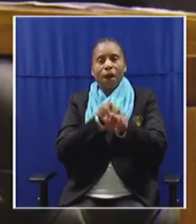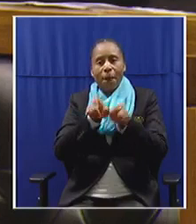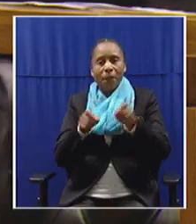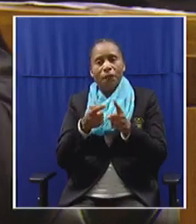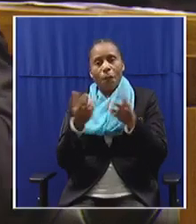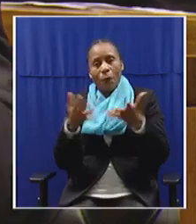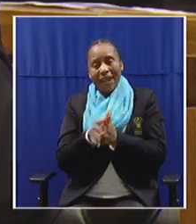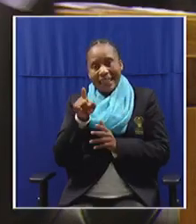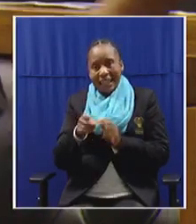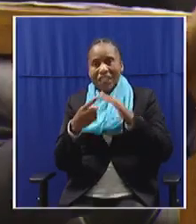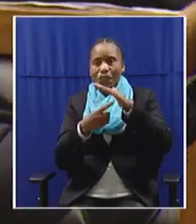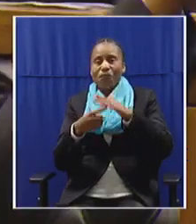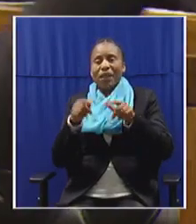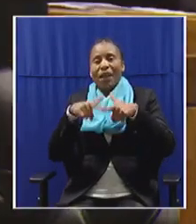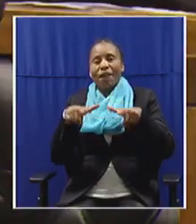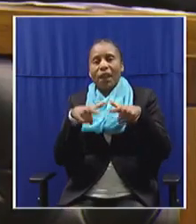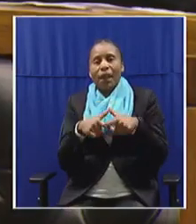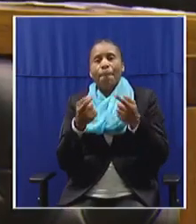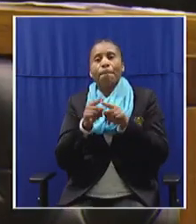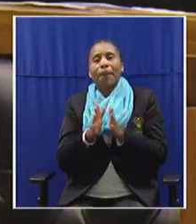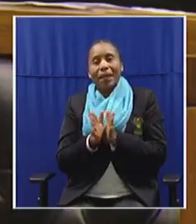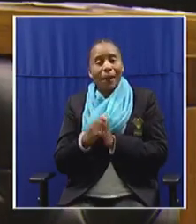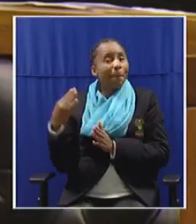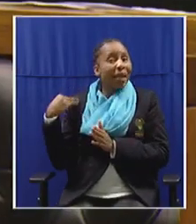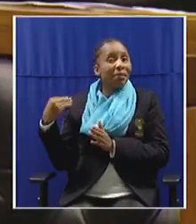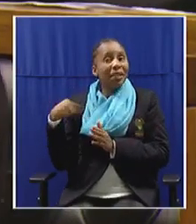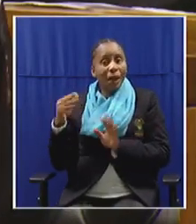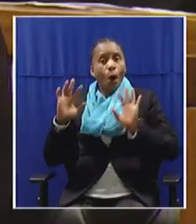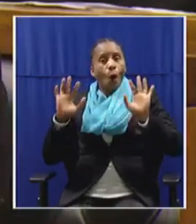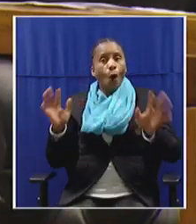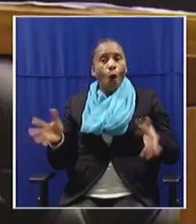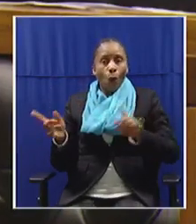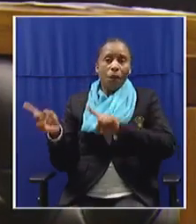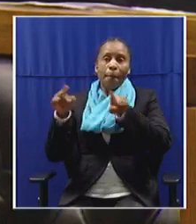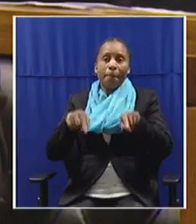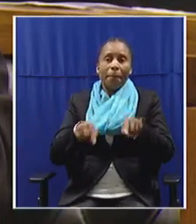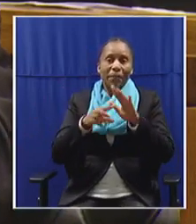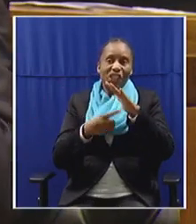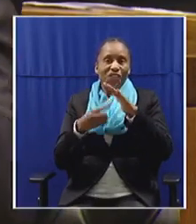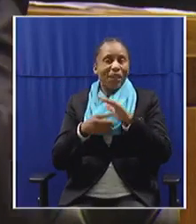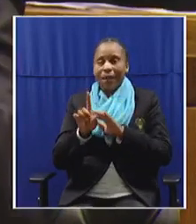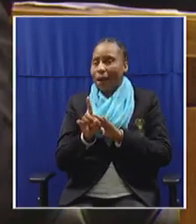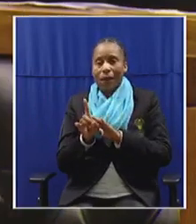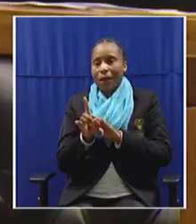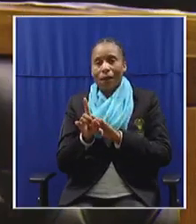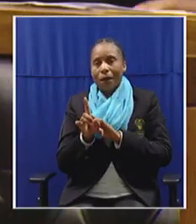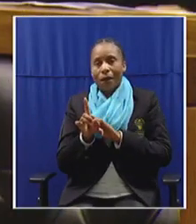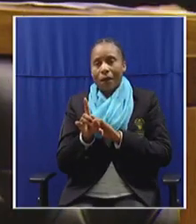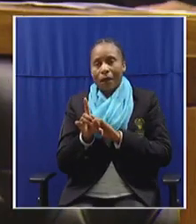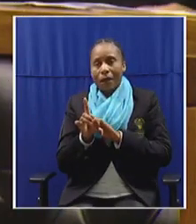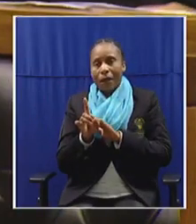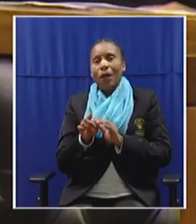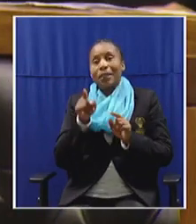Kodwa ke uminister angeke nje mana vela ashone ku district. Uzosebenza no premier asebenze no